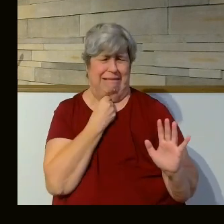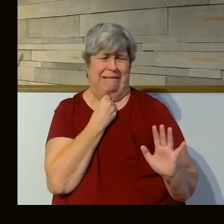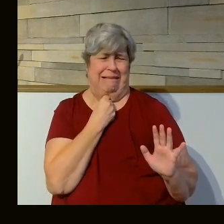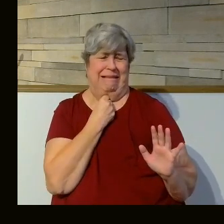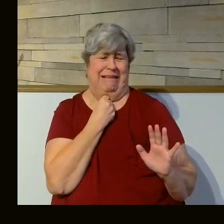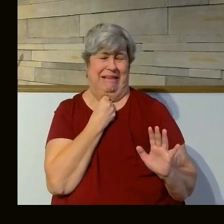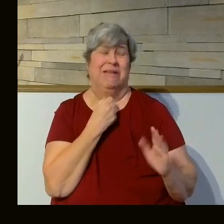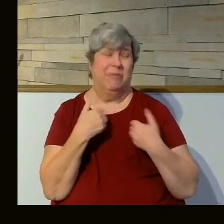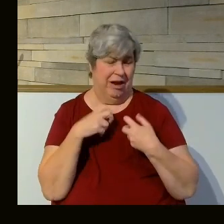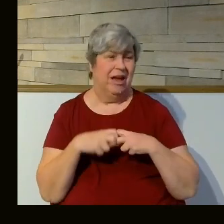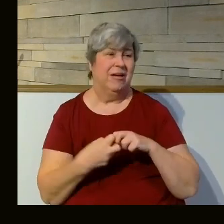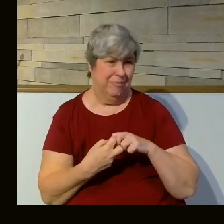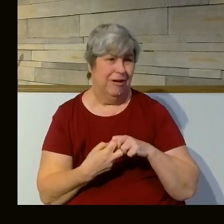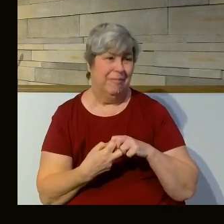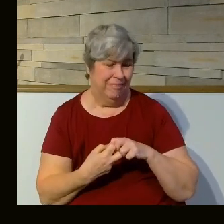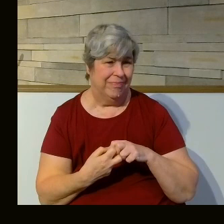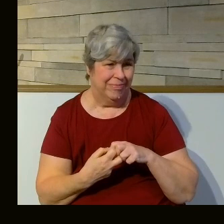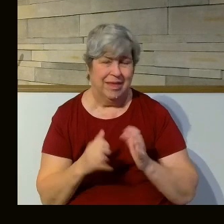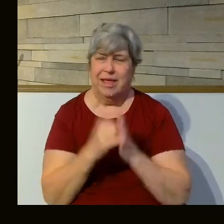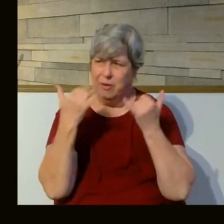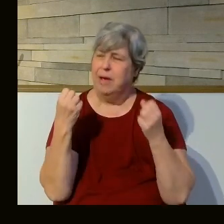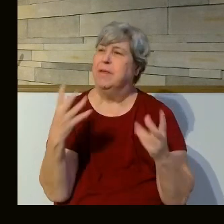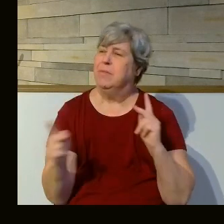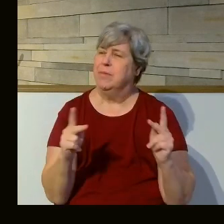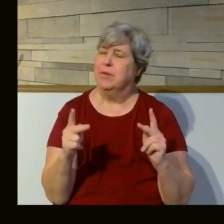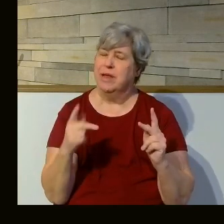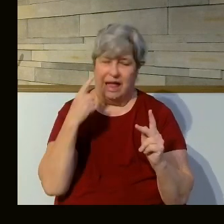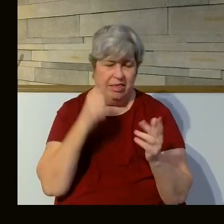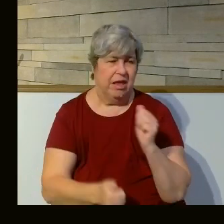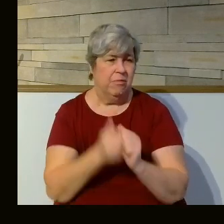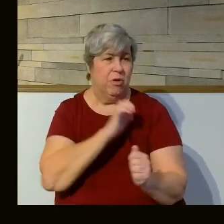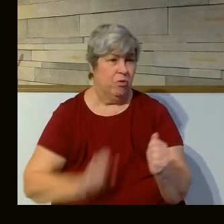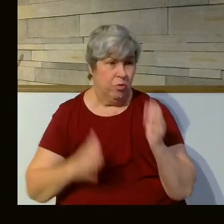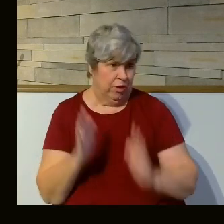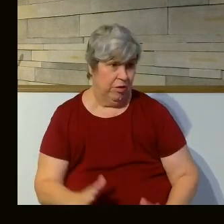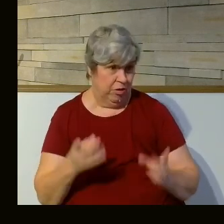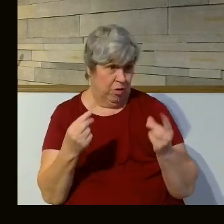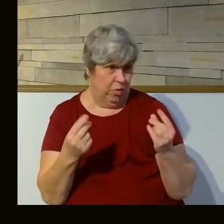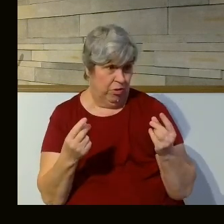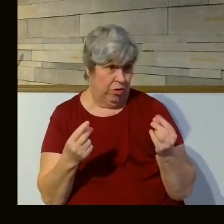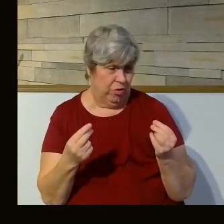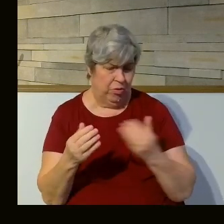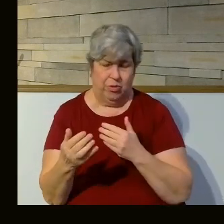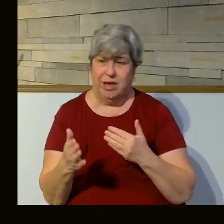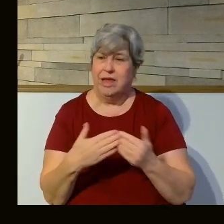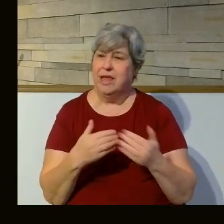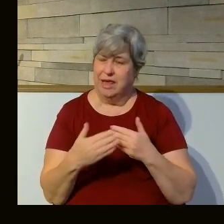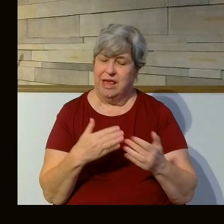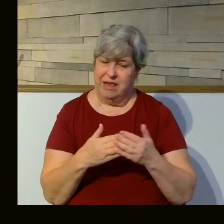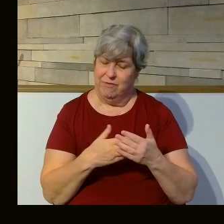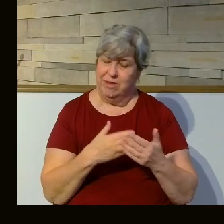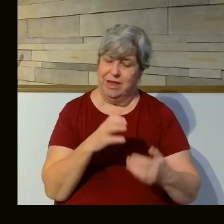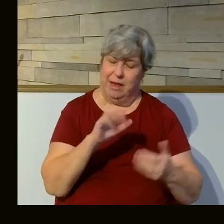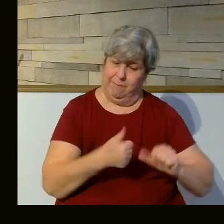then we're going to have some issues with our interpretations. That's why a lot of people, you know what I think most Christians have done? And even conservative